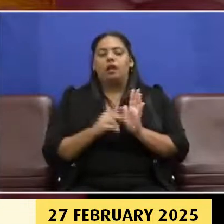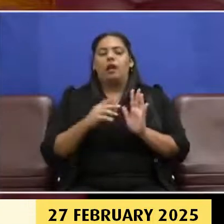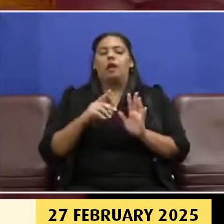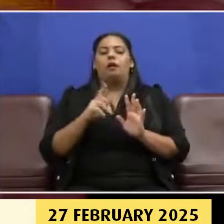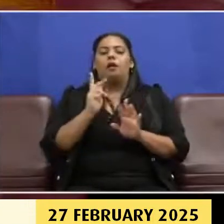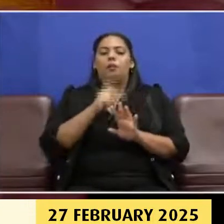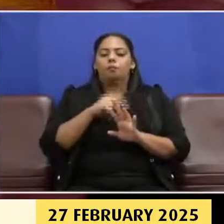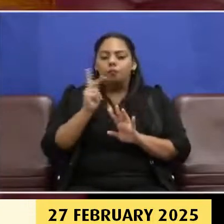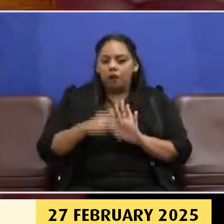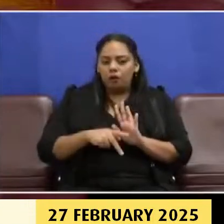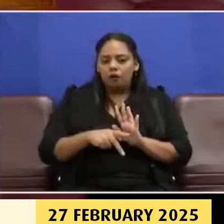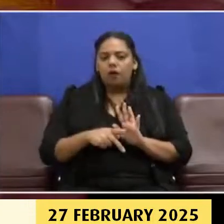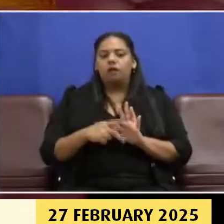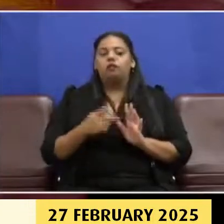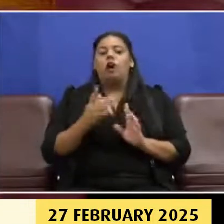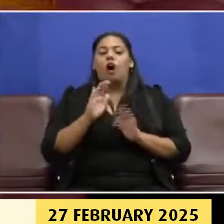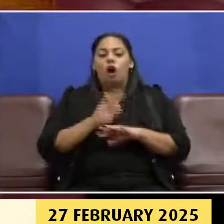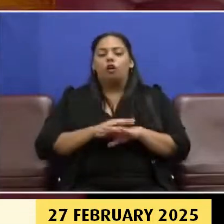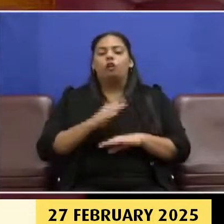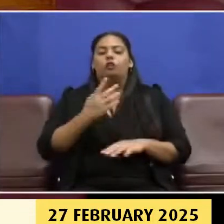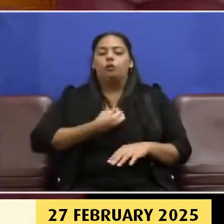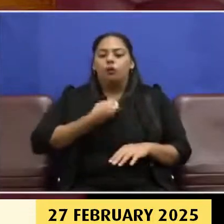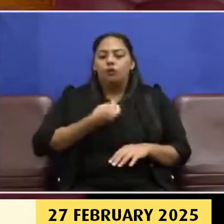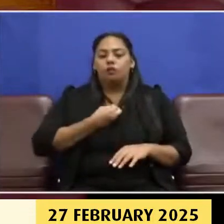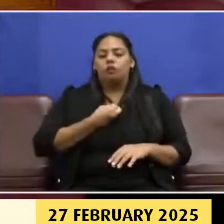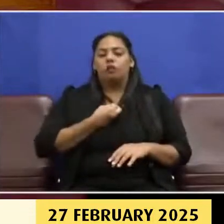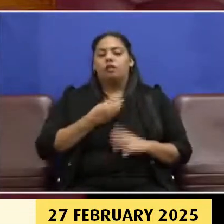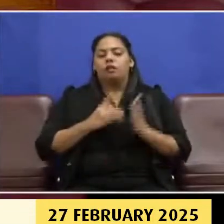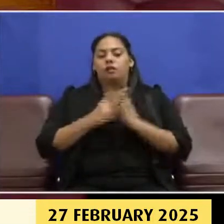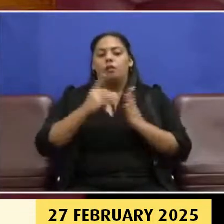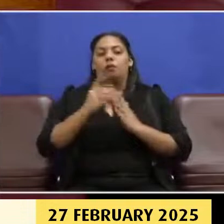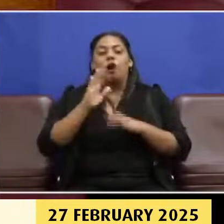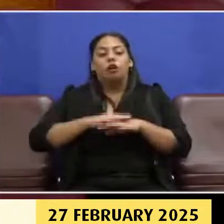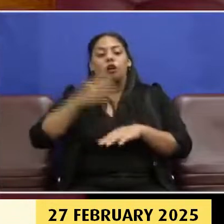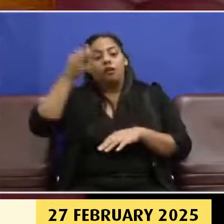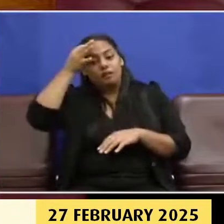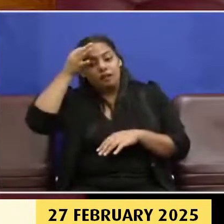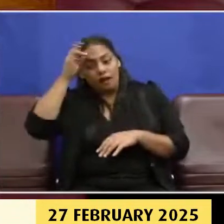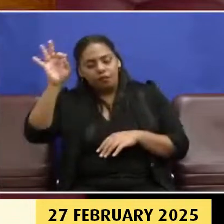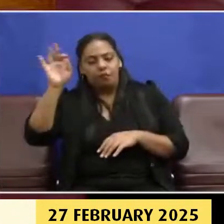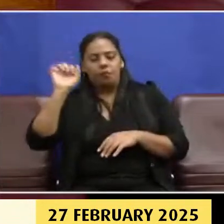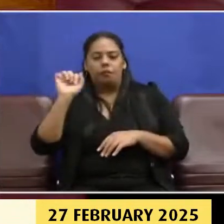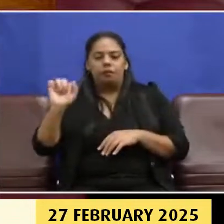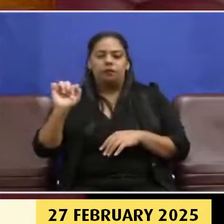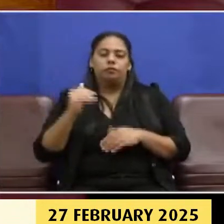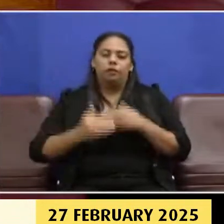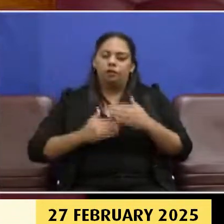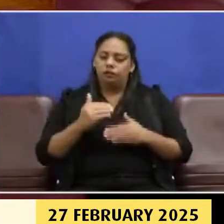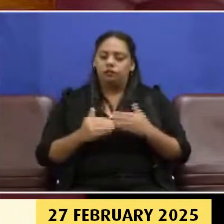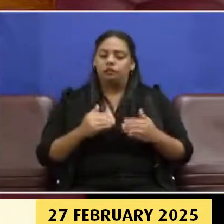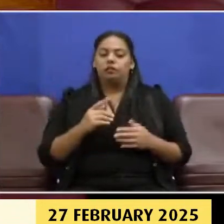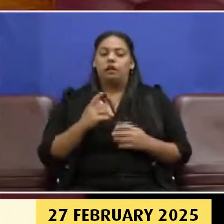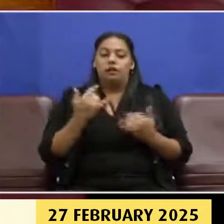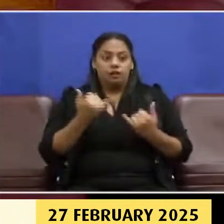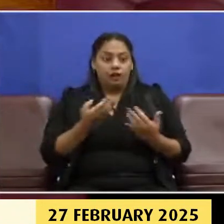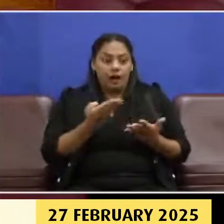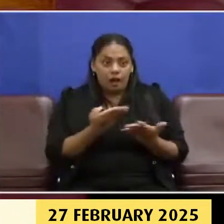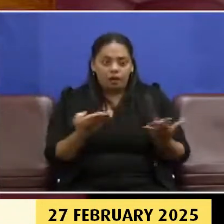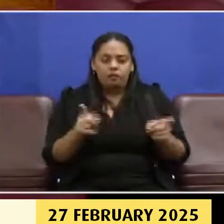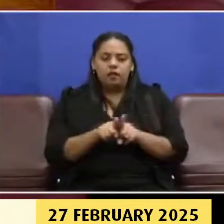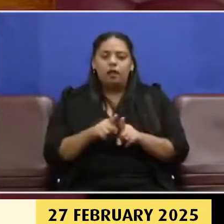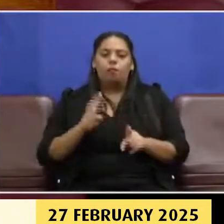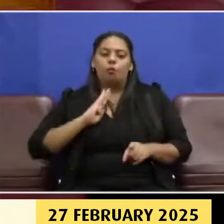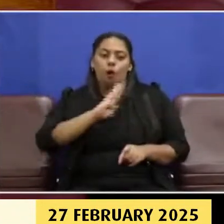that are centered around youth development. Under governance and structure, it speaks exactly to this process that we're doing right now, which is a board, which is about providing